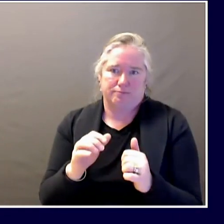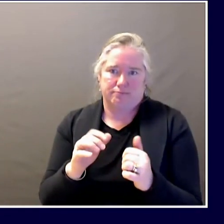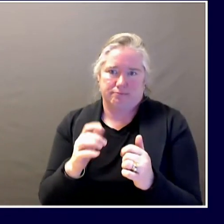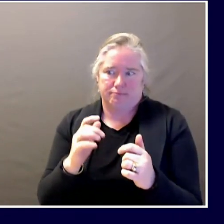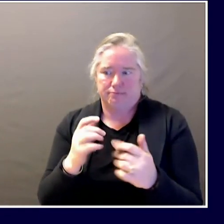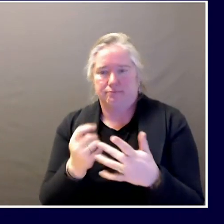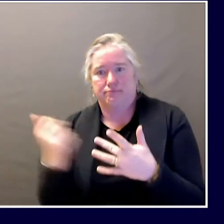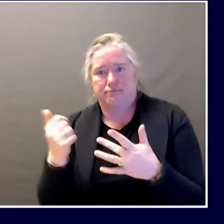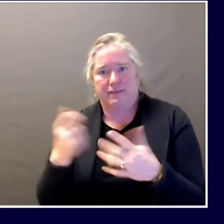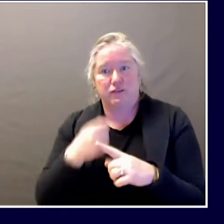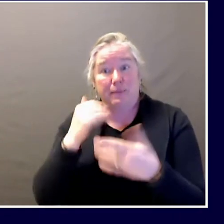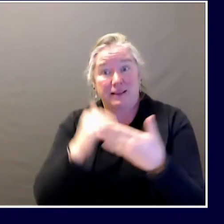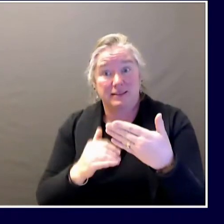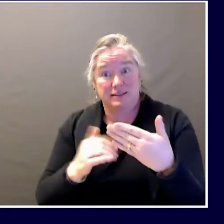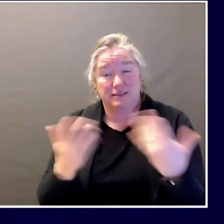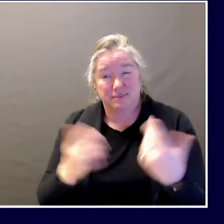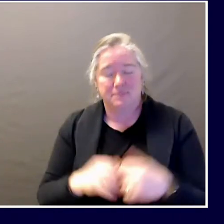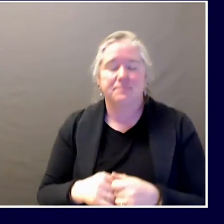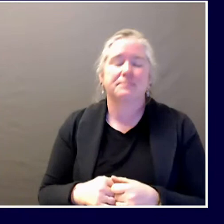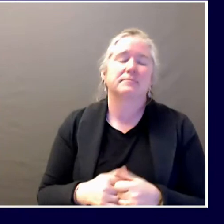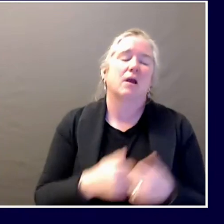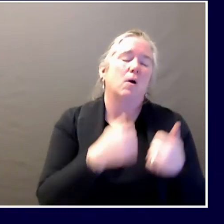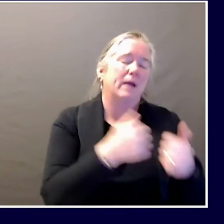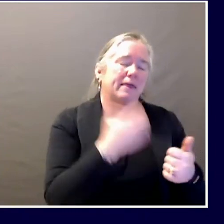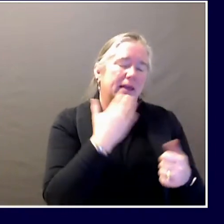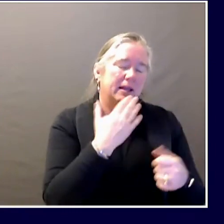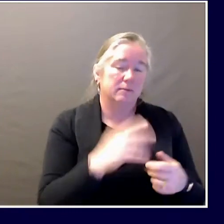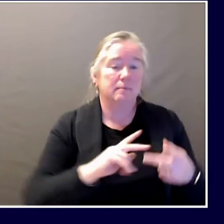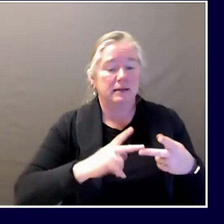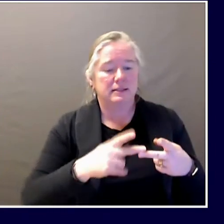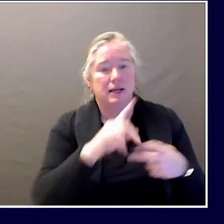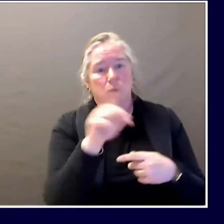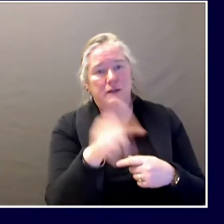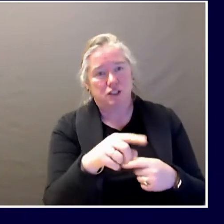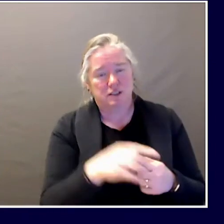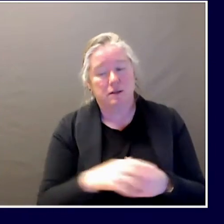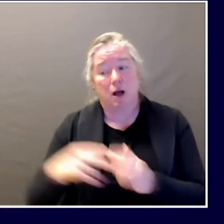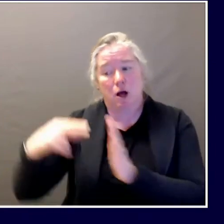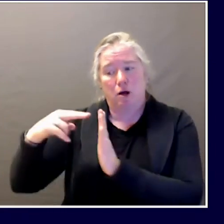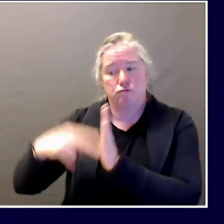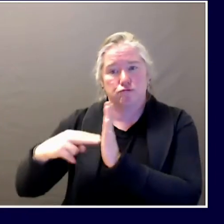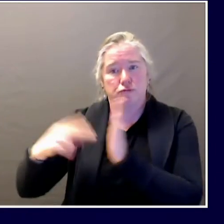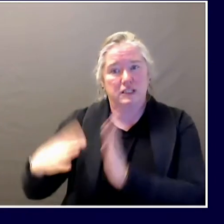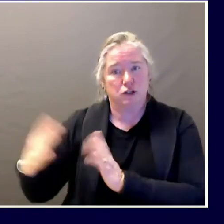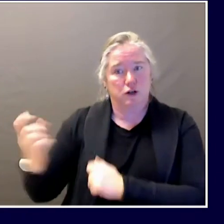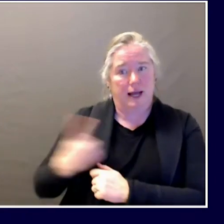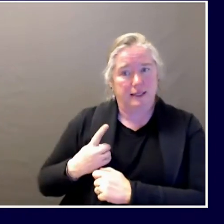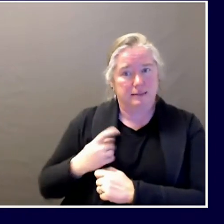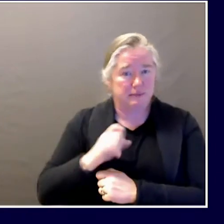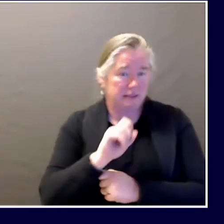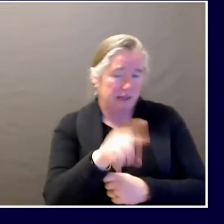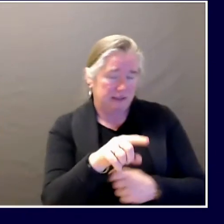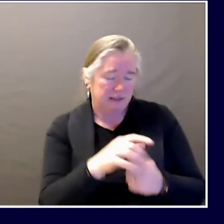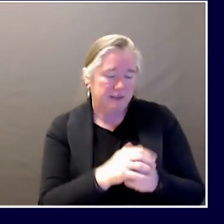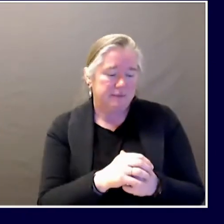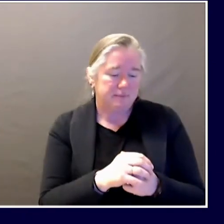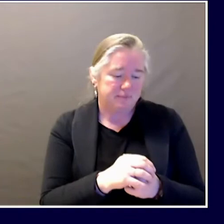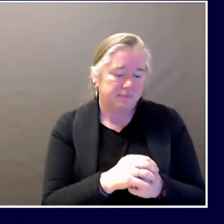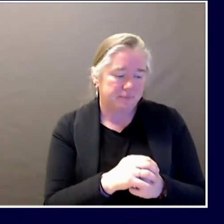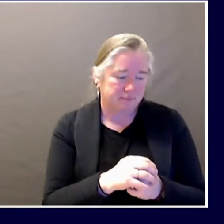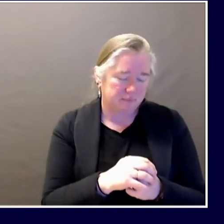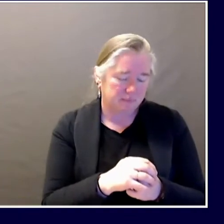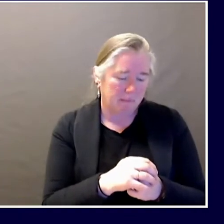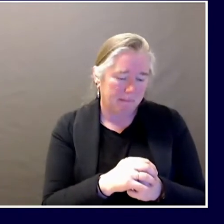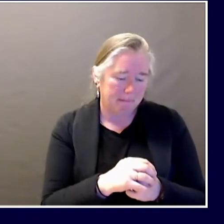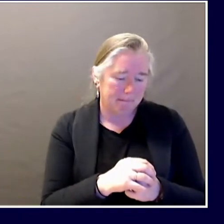Okay, great to know that. Also, second question is from a reader. You said it a few times that